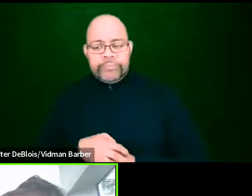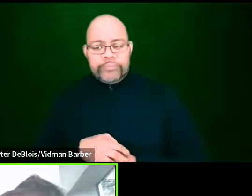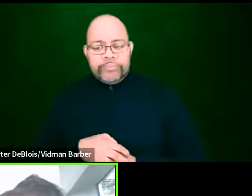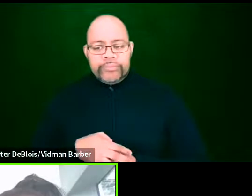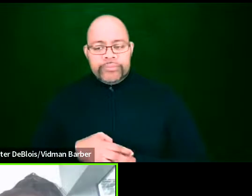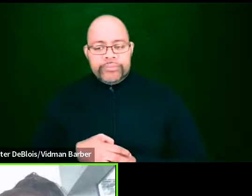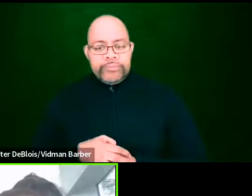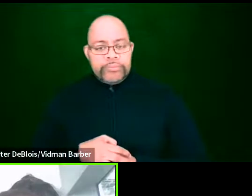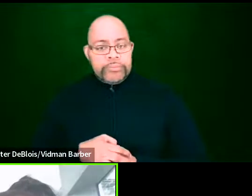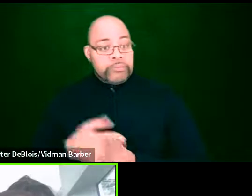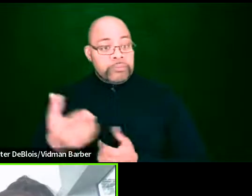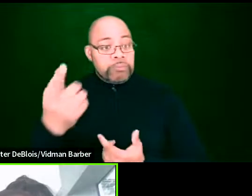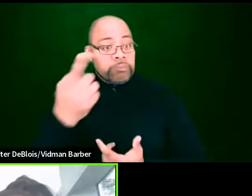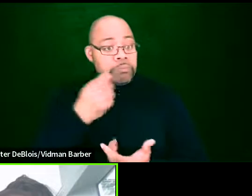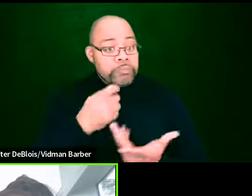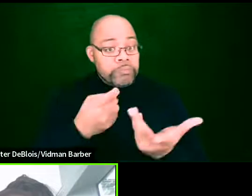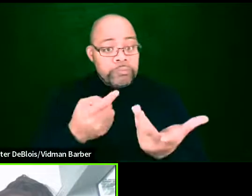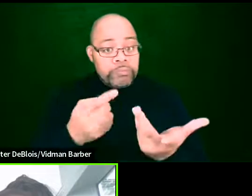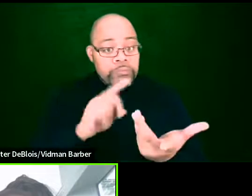Anybody?